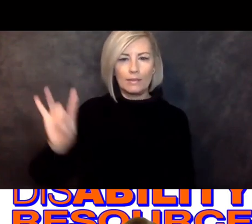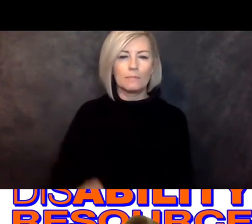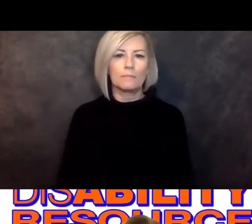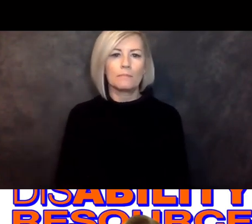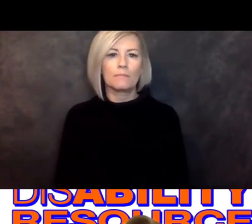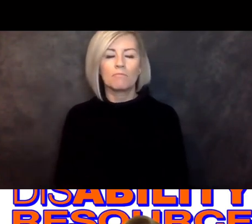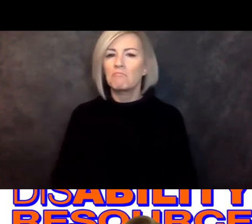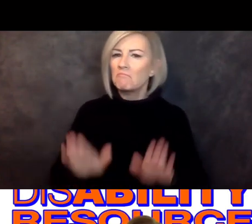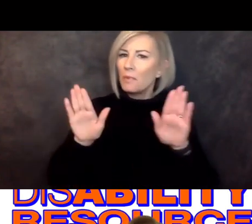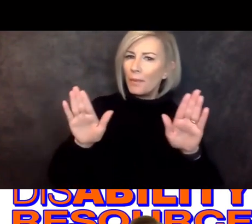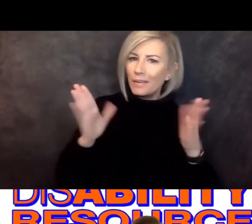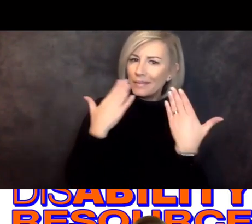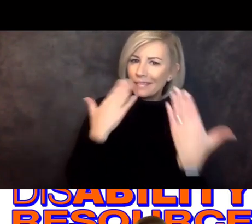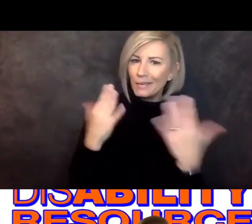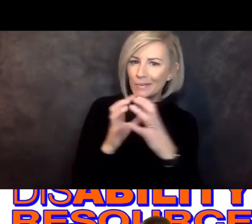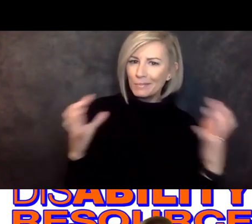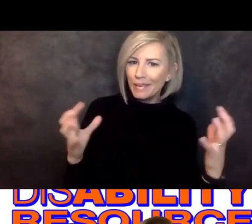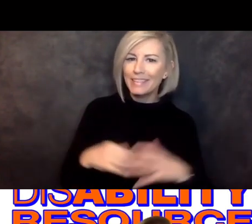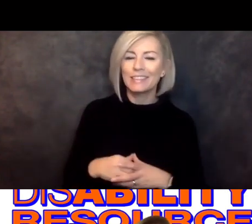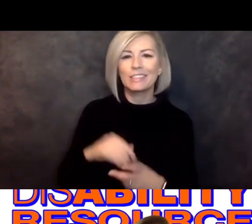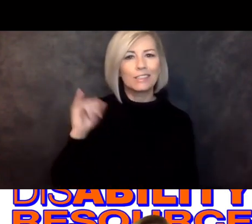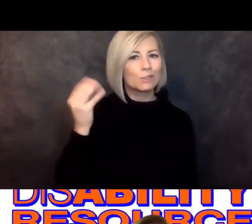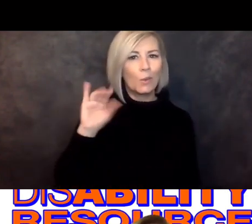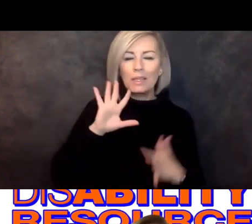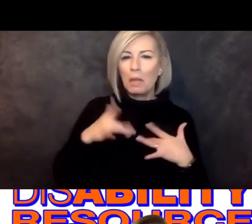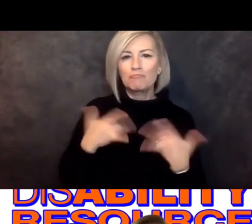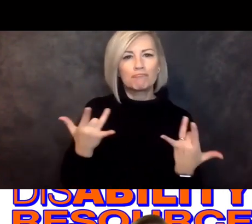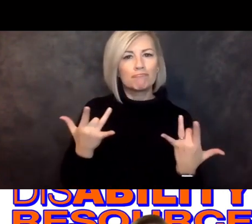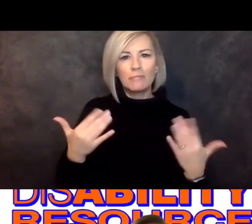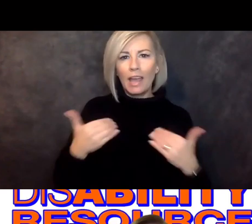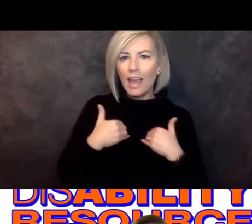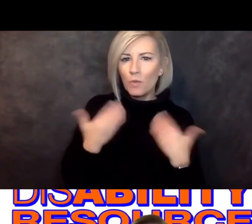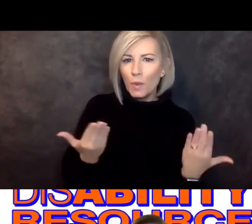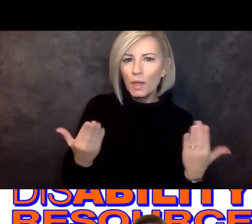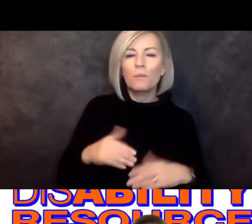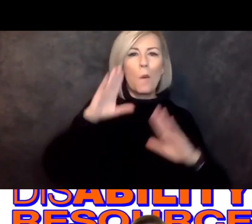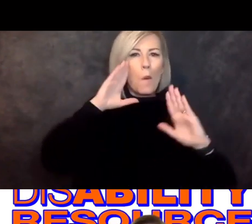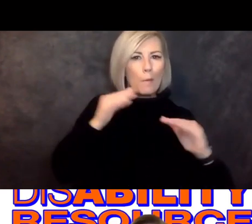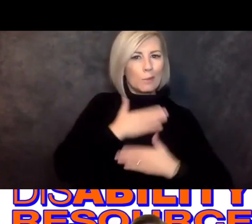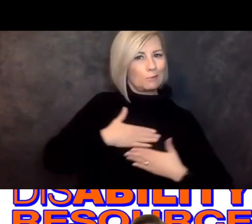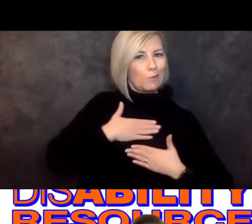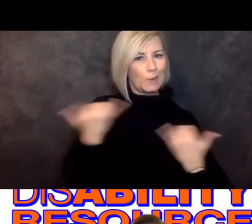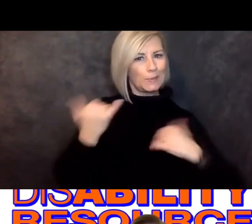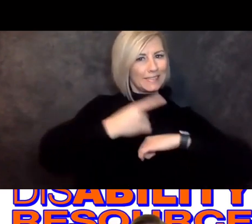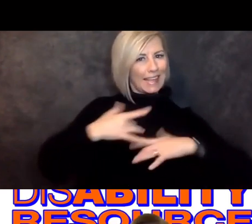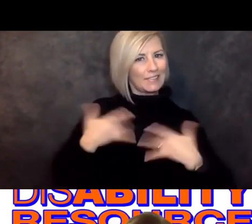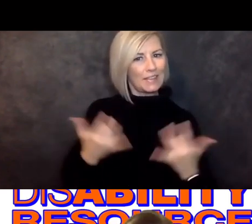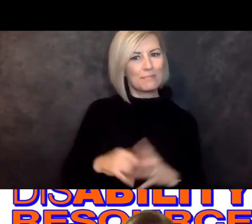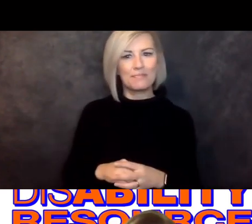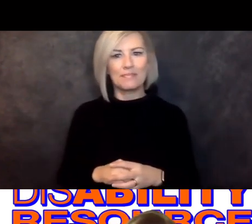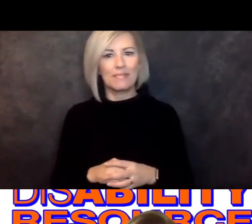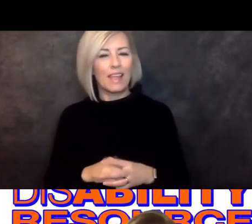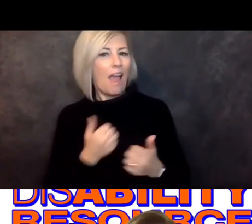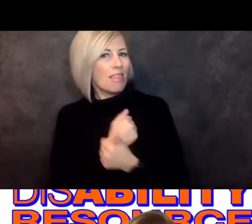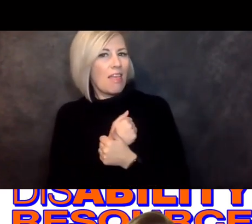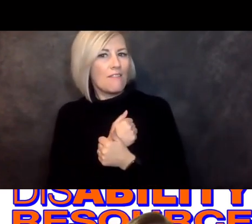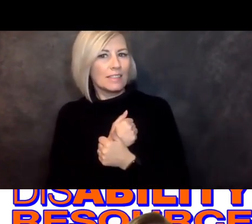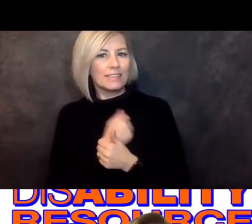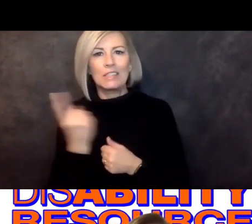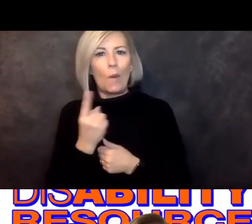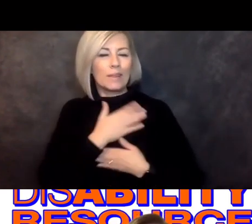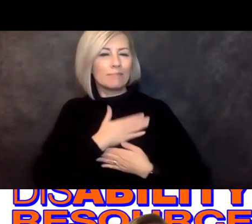Wonderful. Well, thanks so much, Joy. It's been a delight to have you here, and we hope you enjoyed today's event. Oh, I love it. It's always